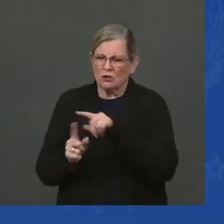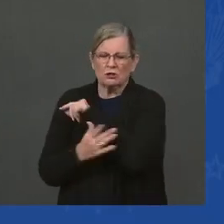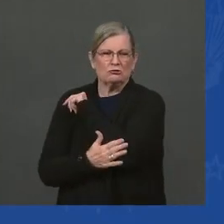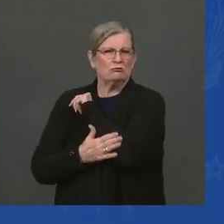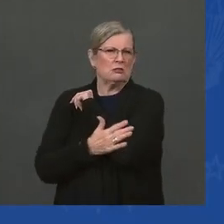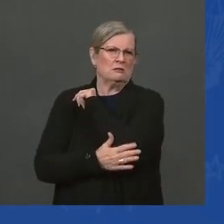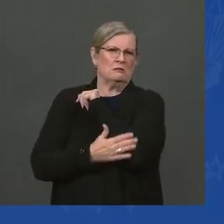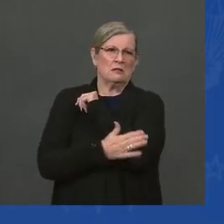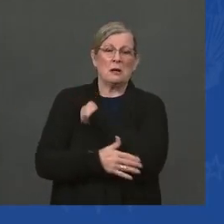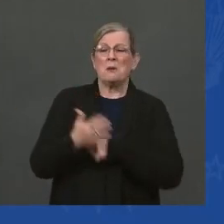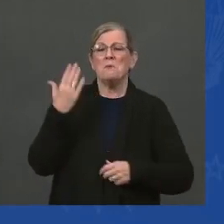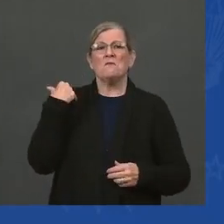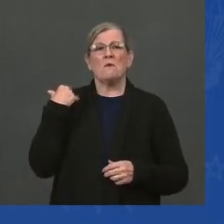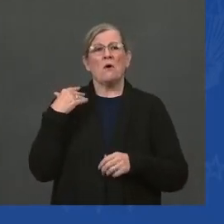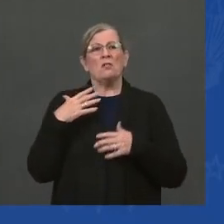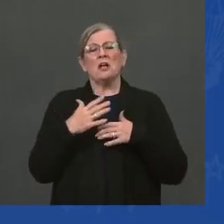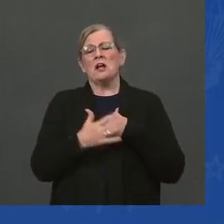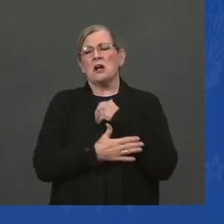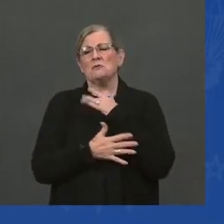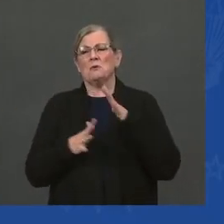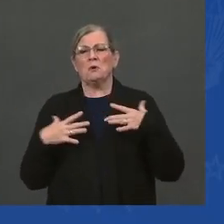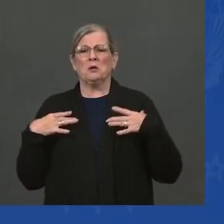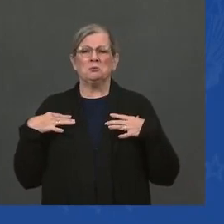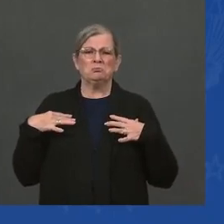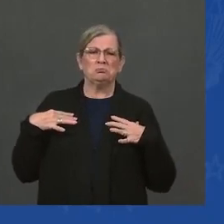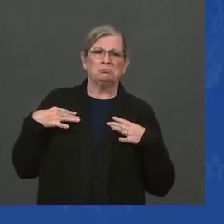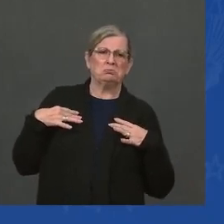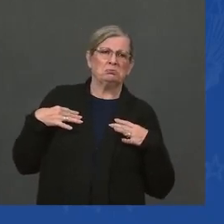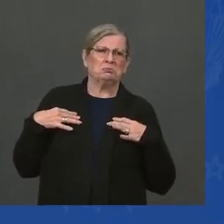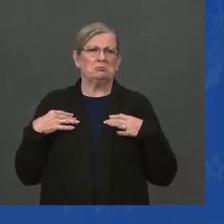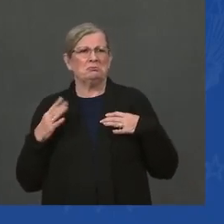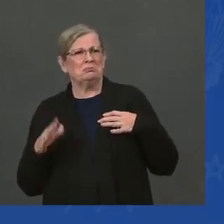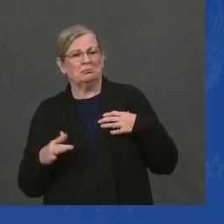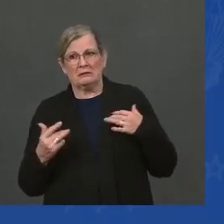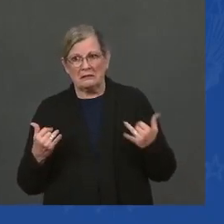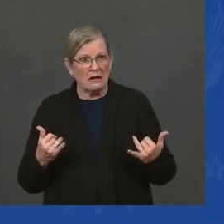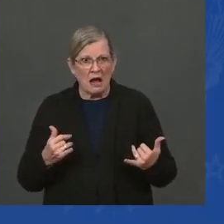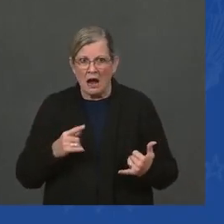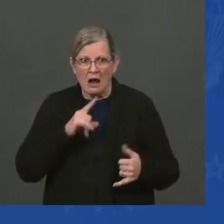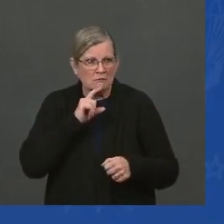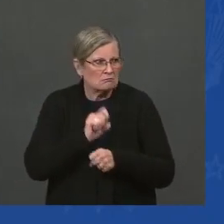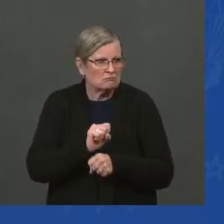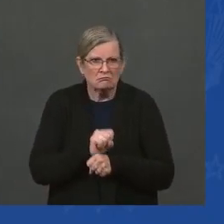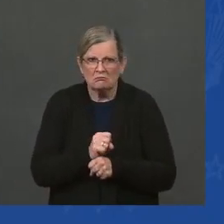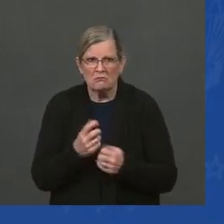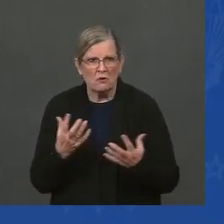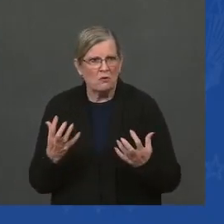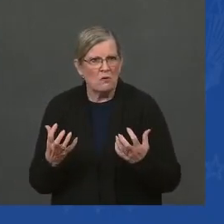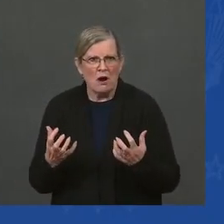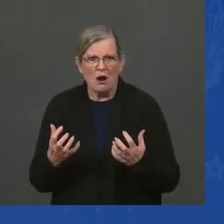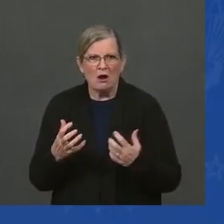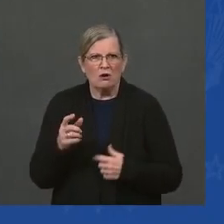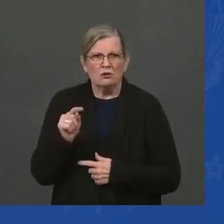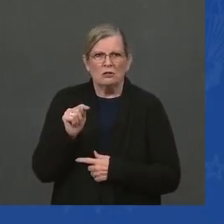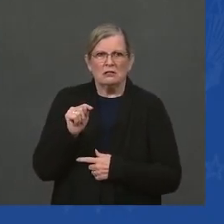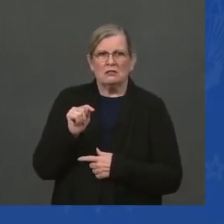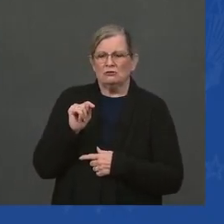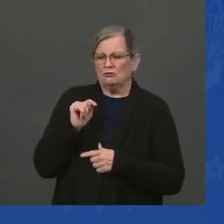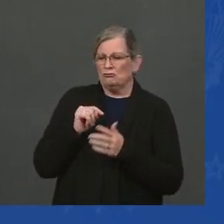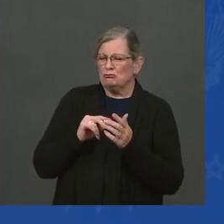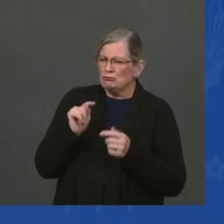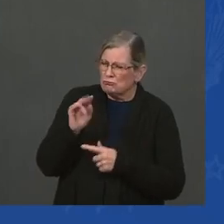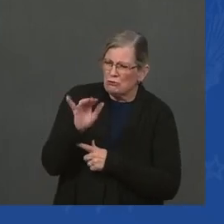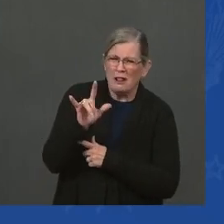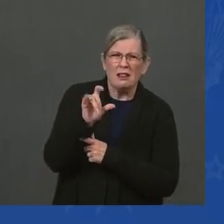financial contributions, but literally trillions of dollars worth of the private sector jumping in, knowing they've got